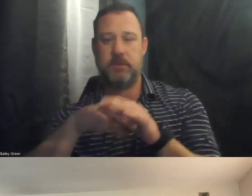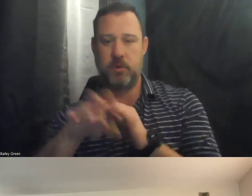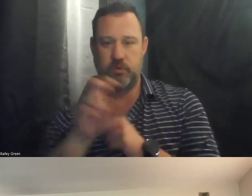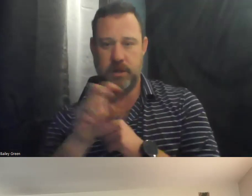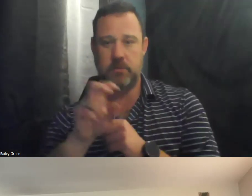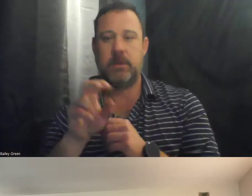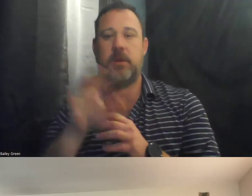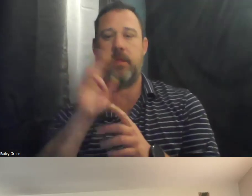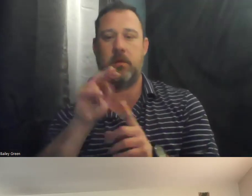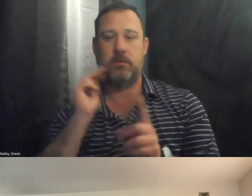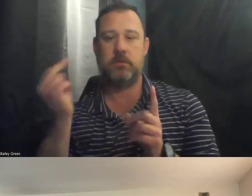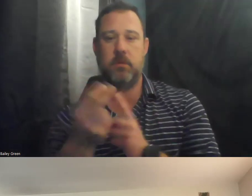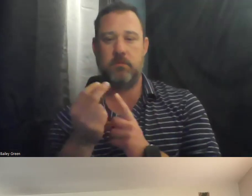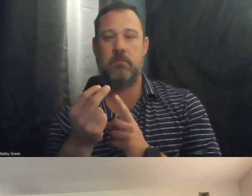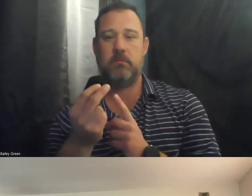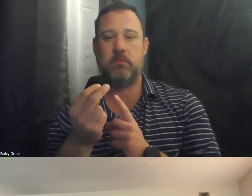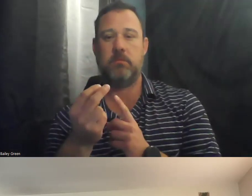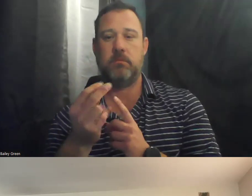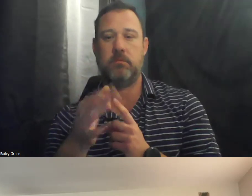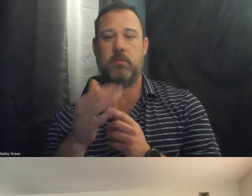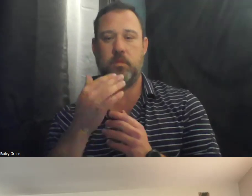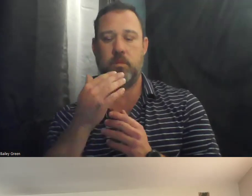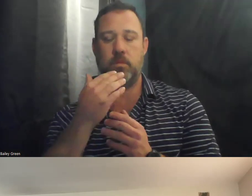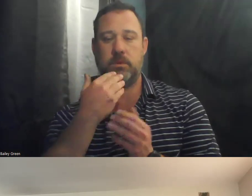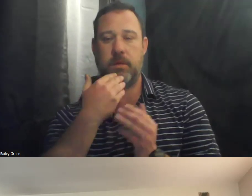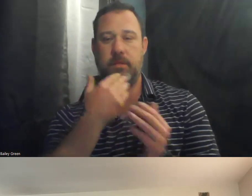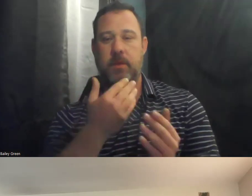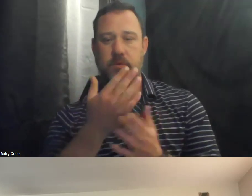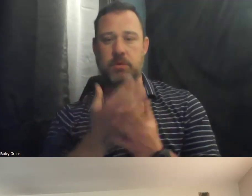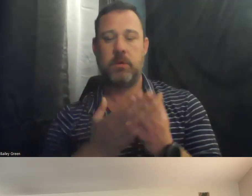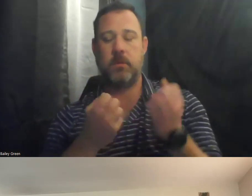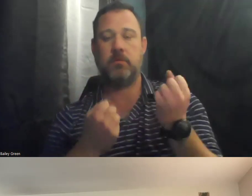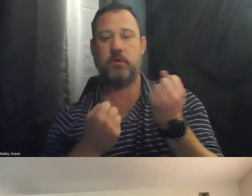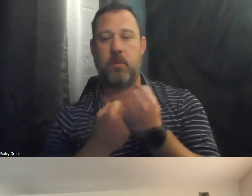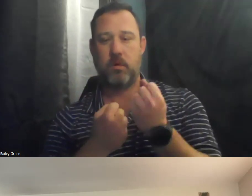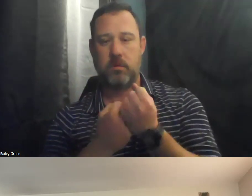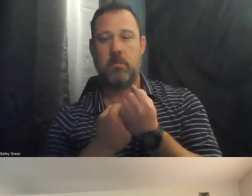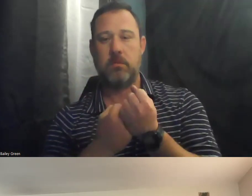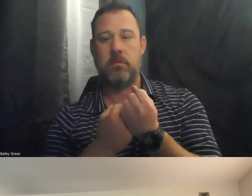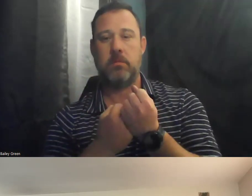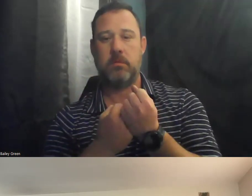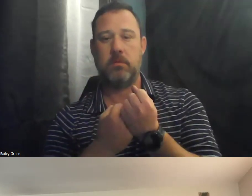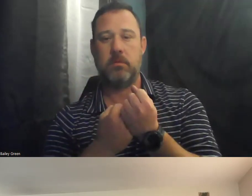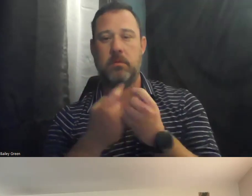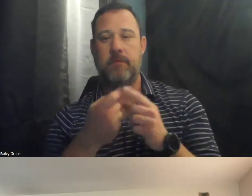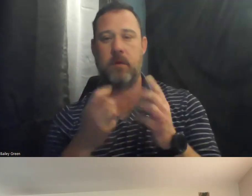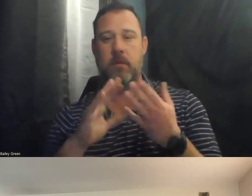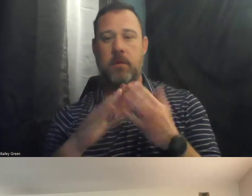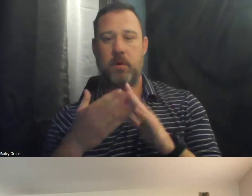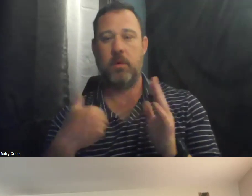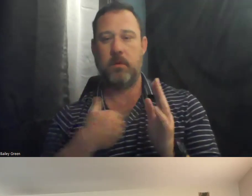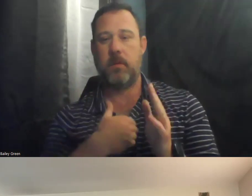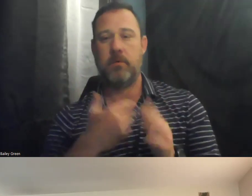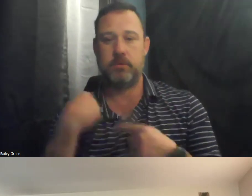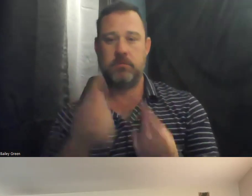in the scope of that was thanks to some support and advocacy from community members over